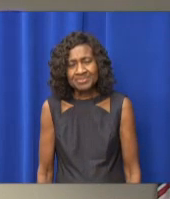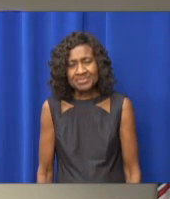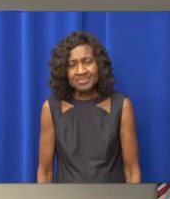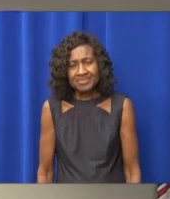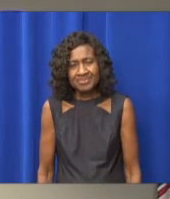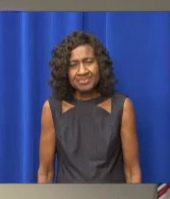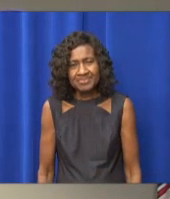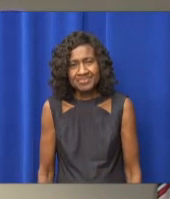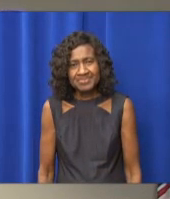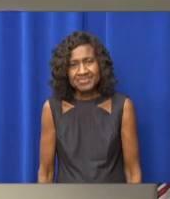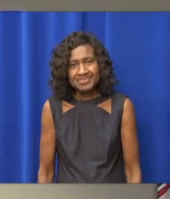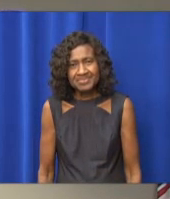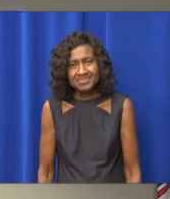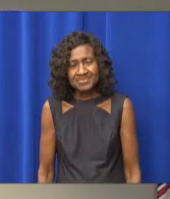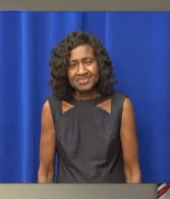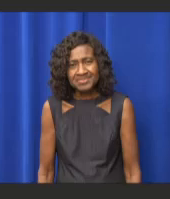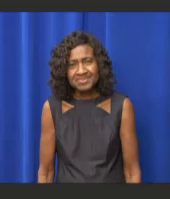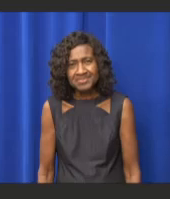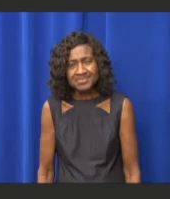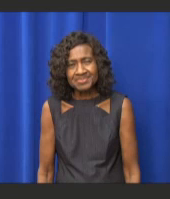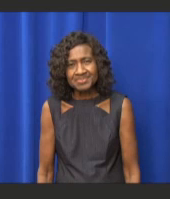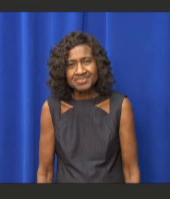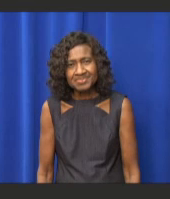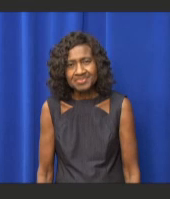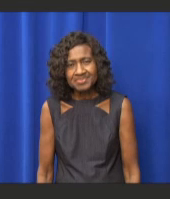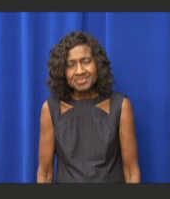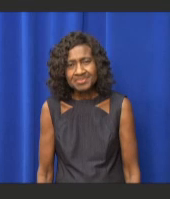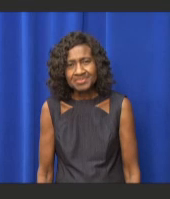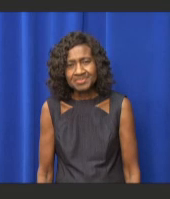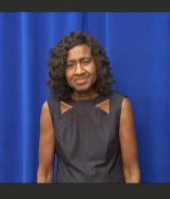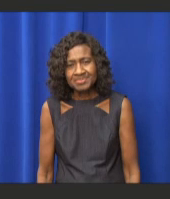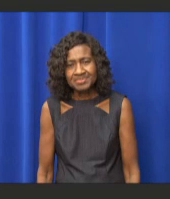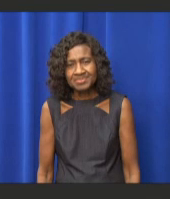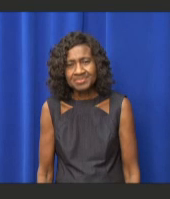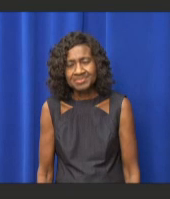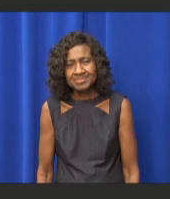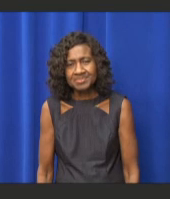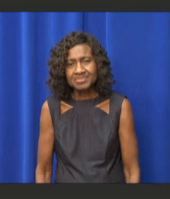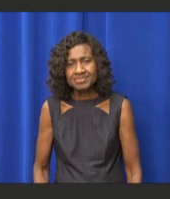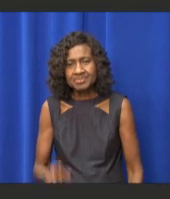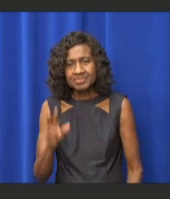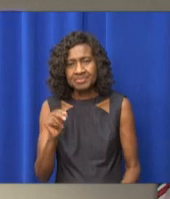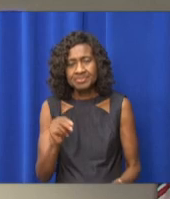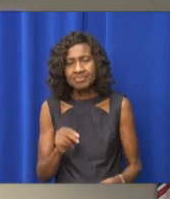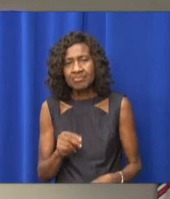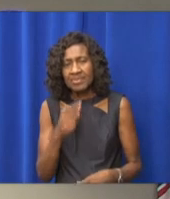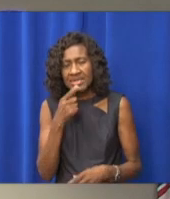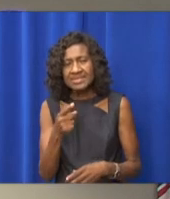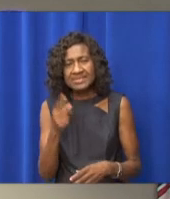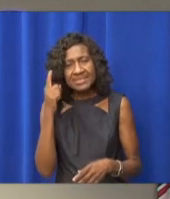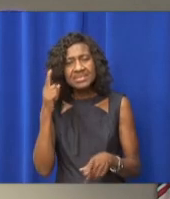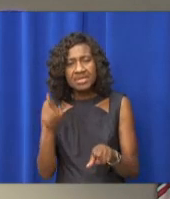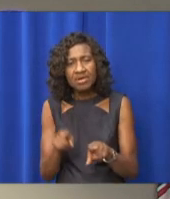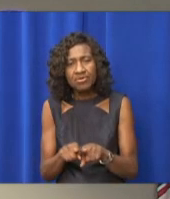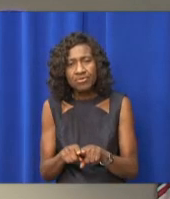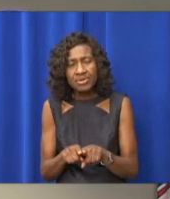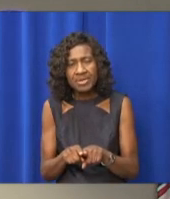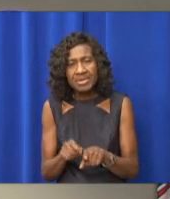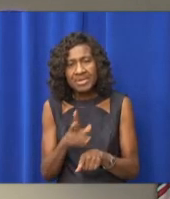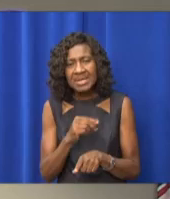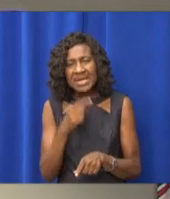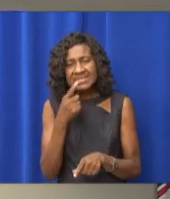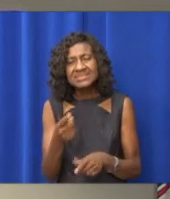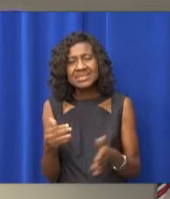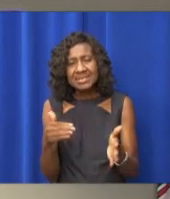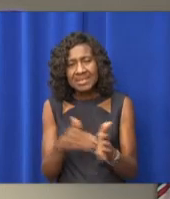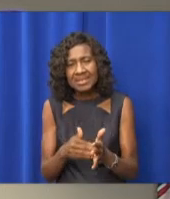Okay. Thank you, Premier. I don't know if Governor Roper, you have any comments? Well, no, I mean, I agree with that. And as we've repeatedly said,